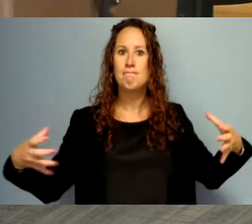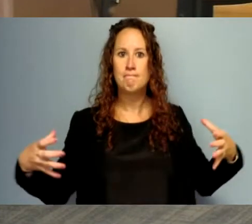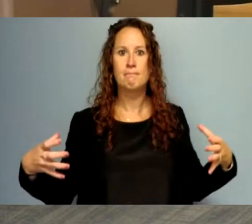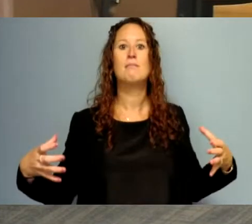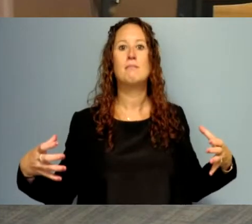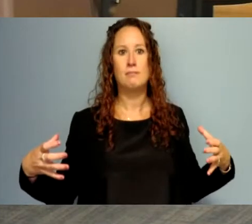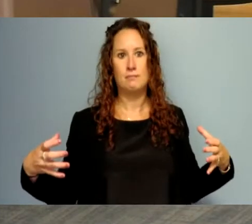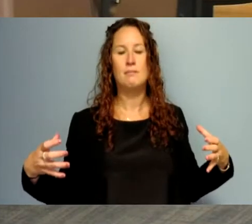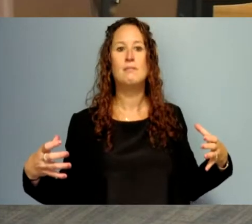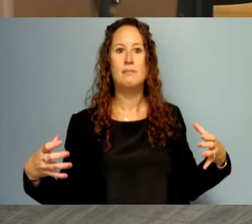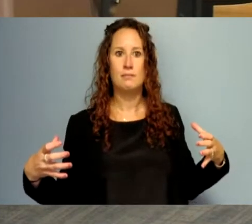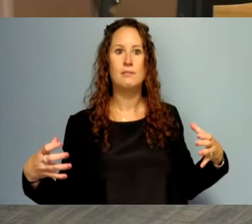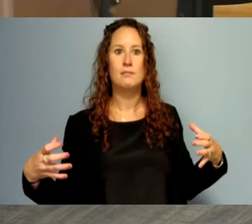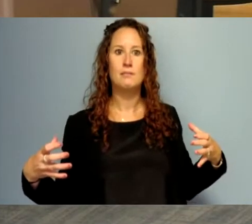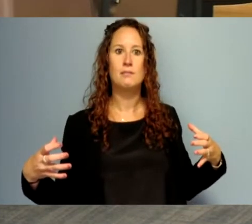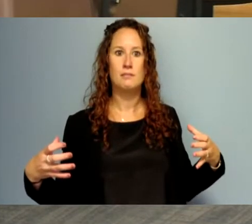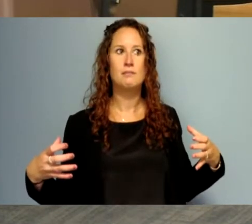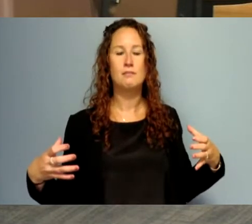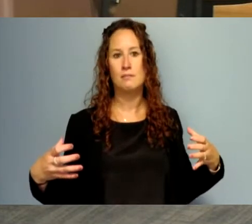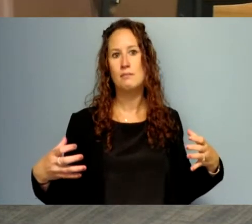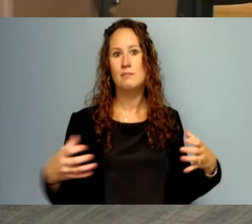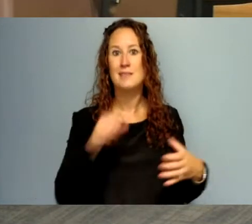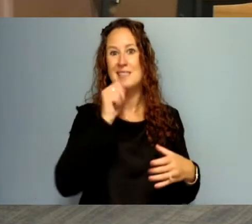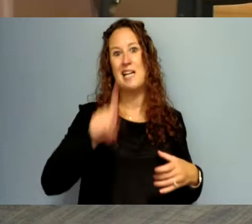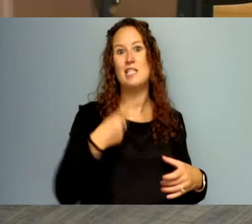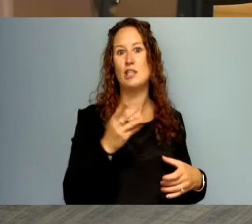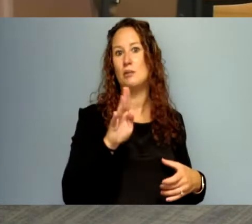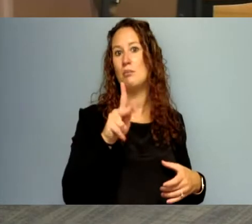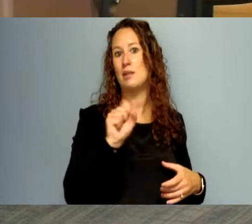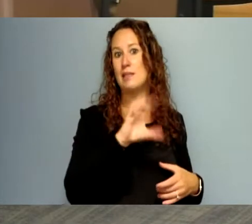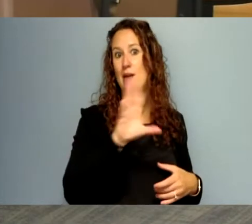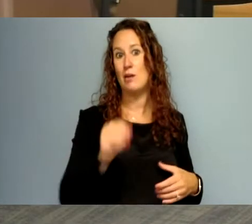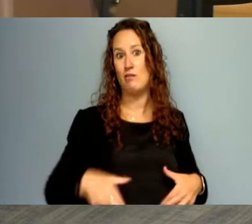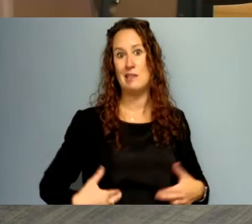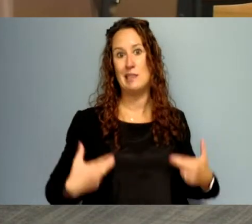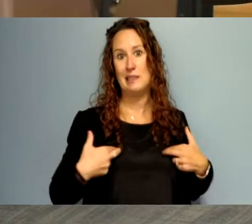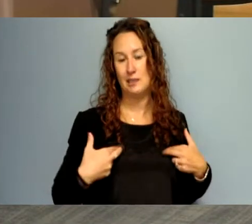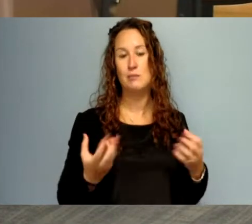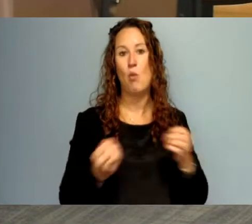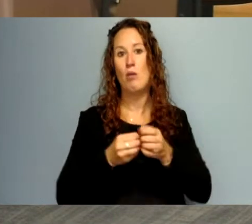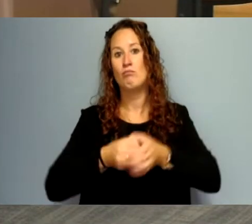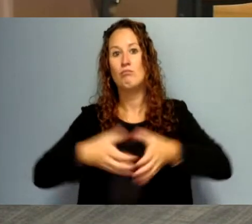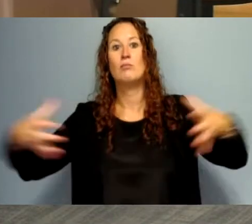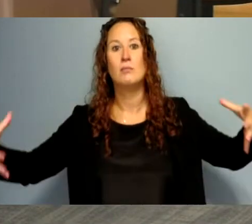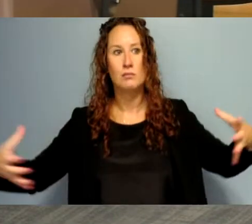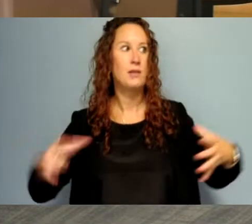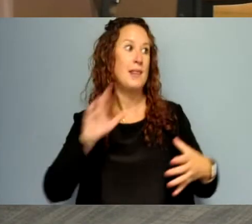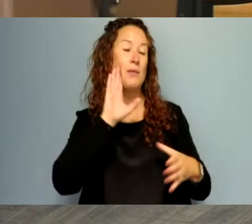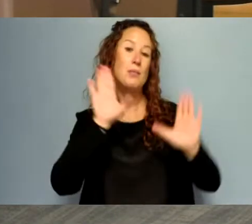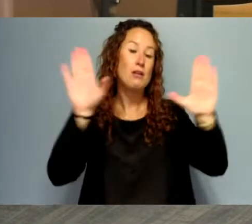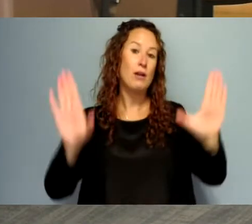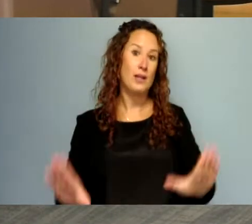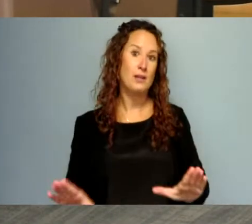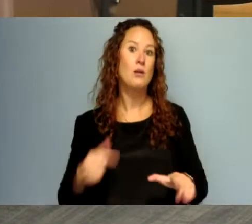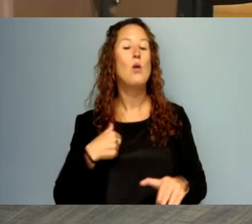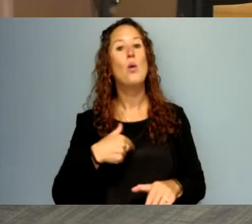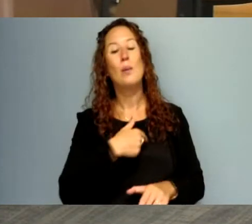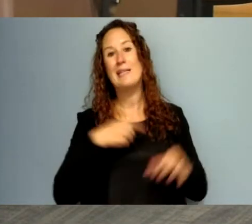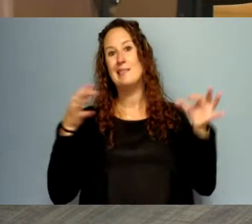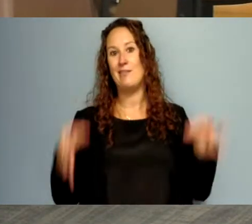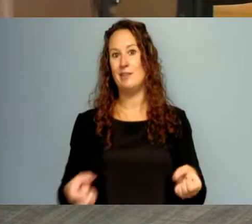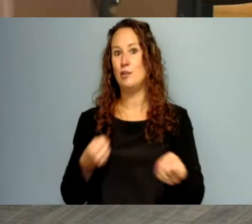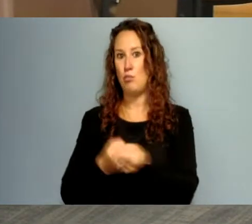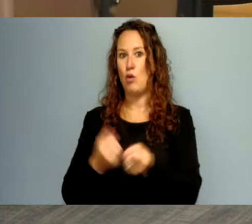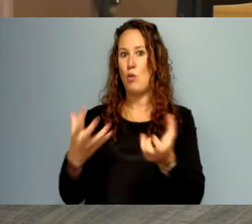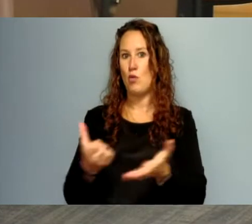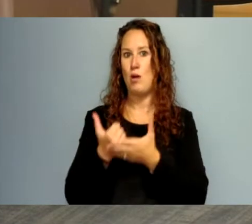or to extend it beyond just Bucks County residents. And that would be a great thing. And we're definitely on board with helping with